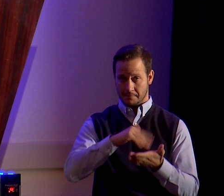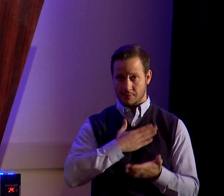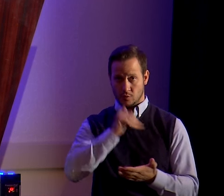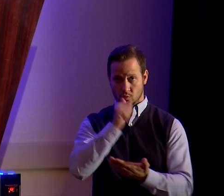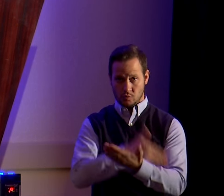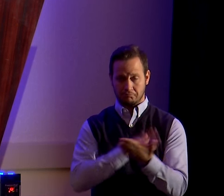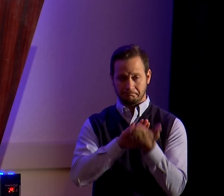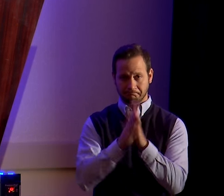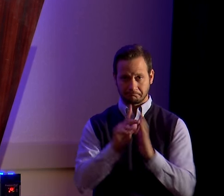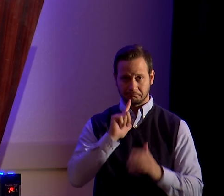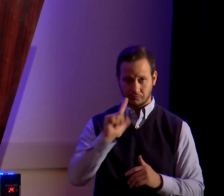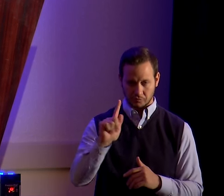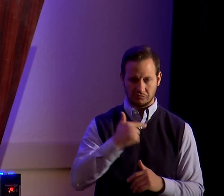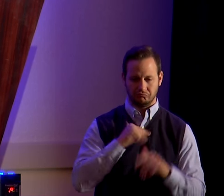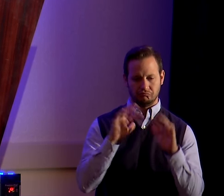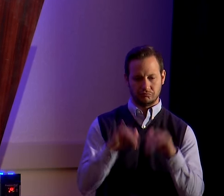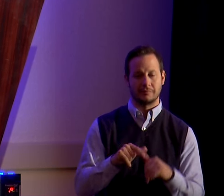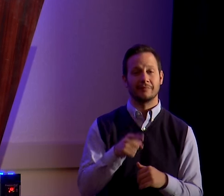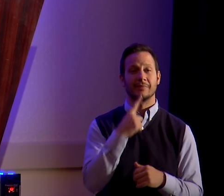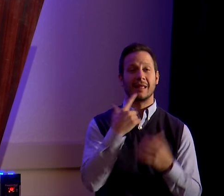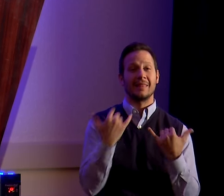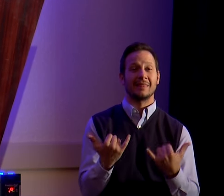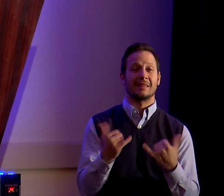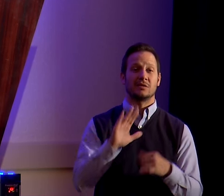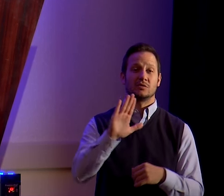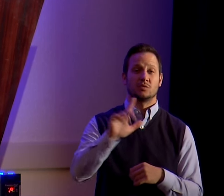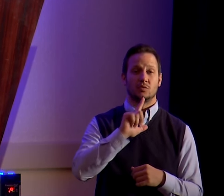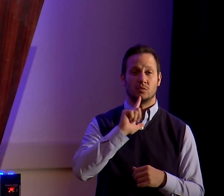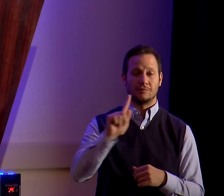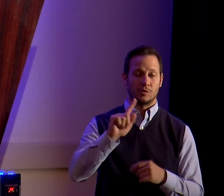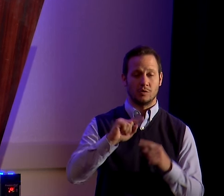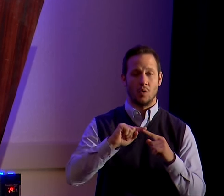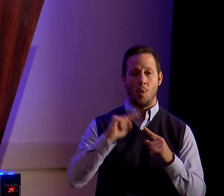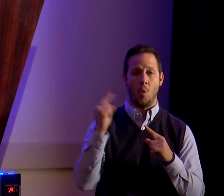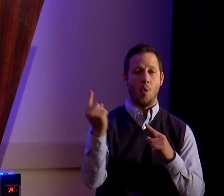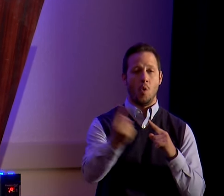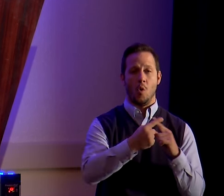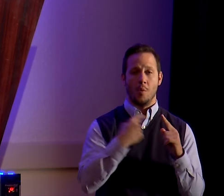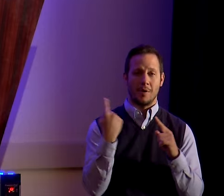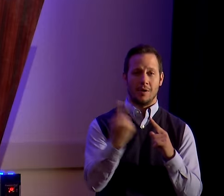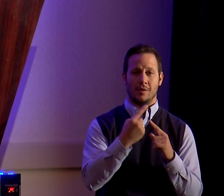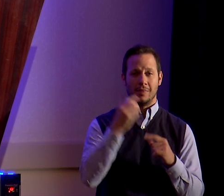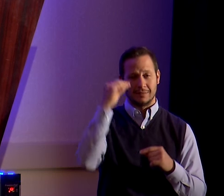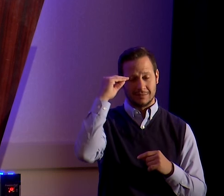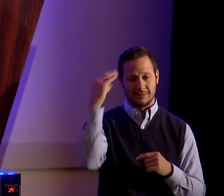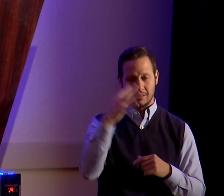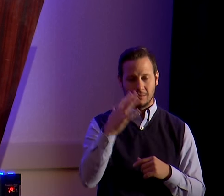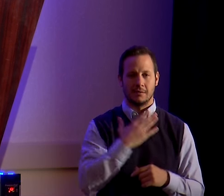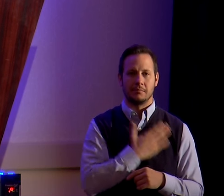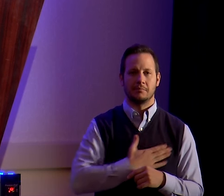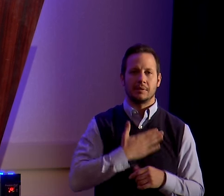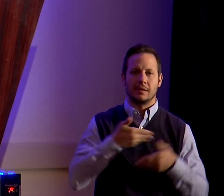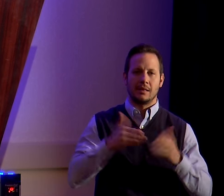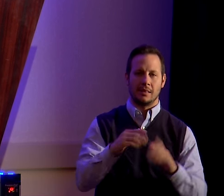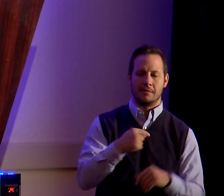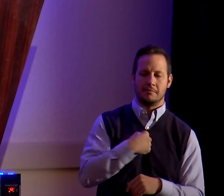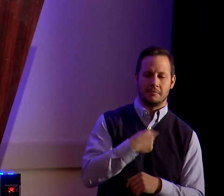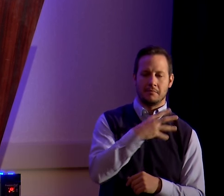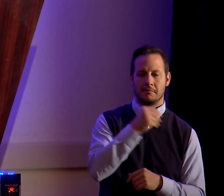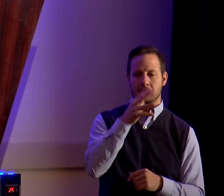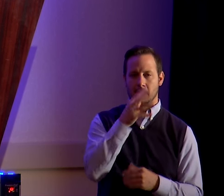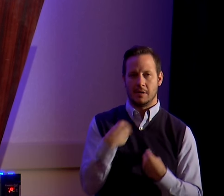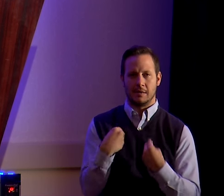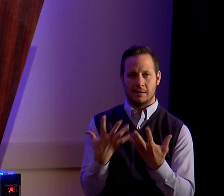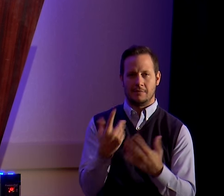turned 21. On this, your 21st orbit around our sun, please allow Mom and I to give you